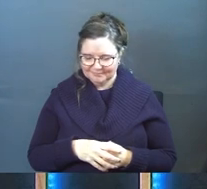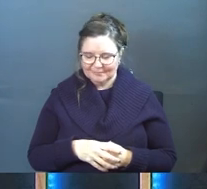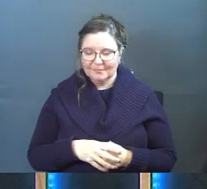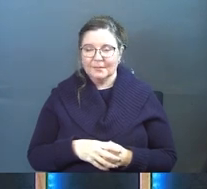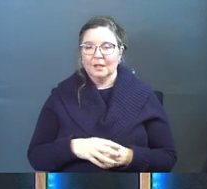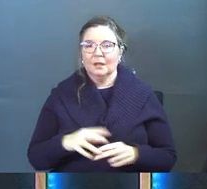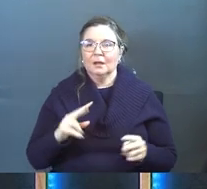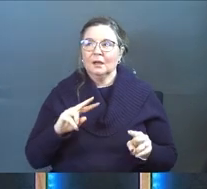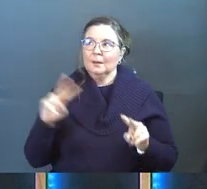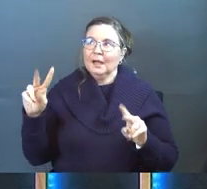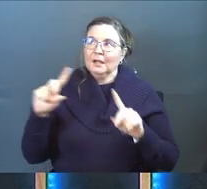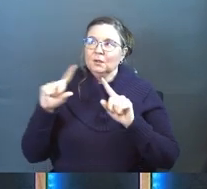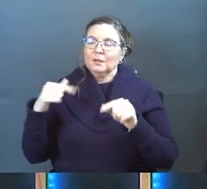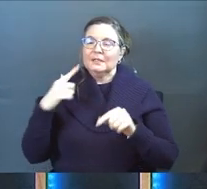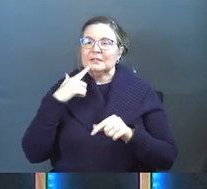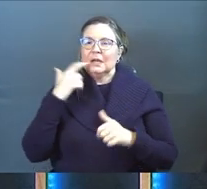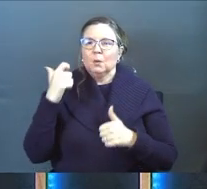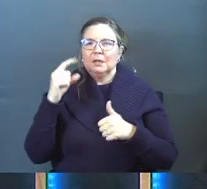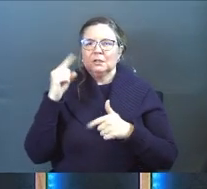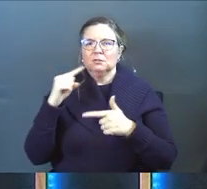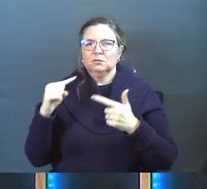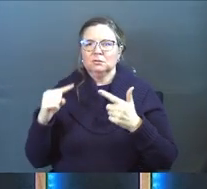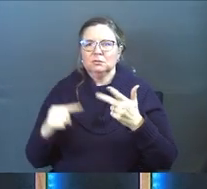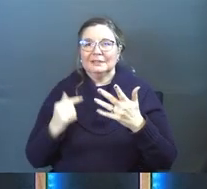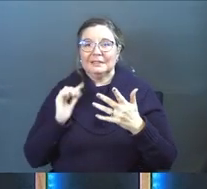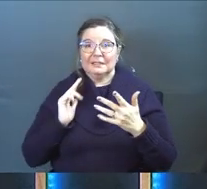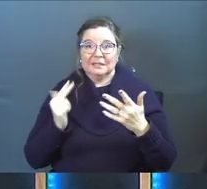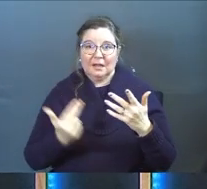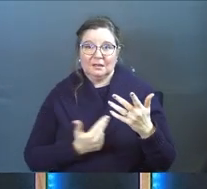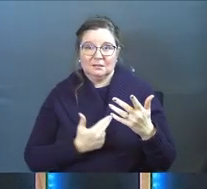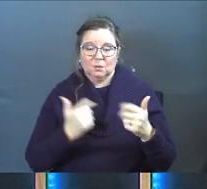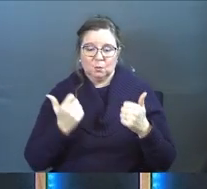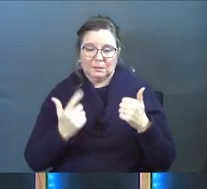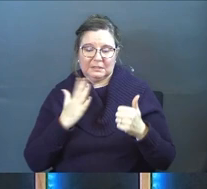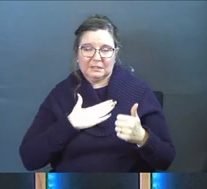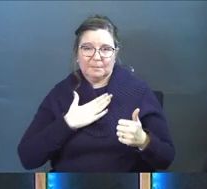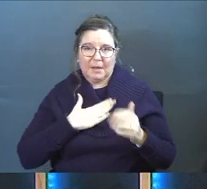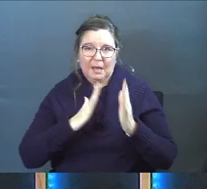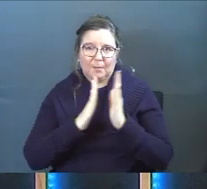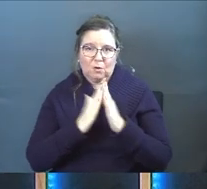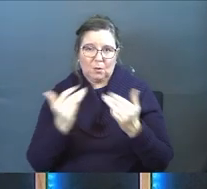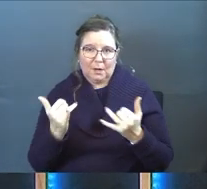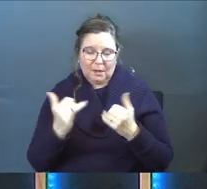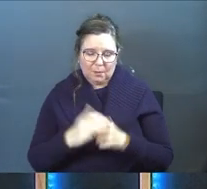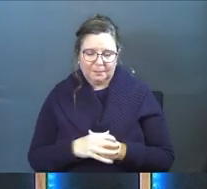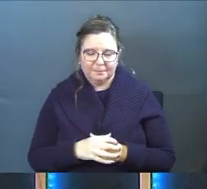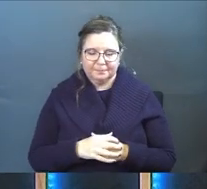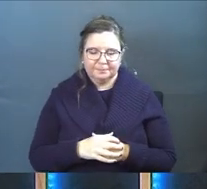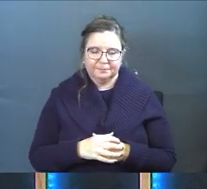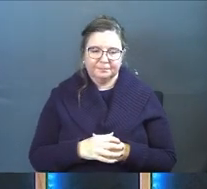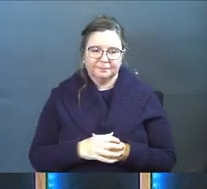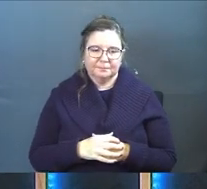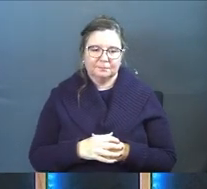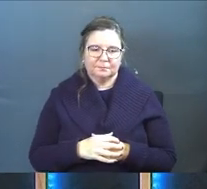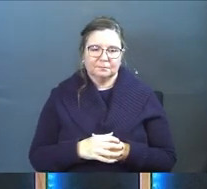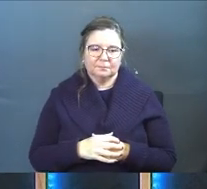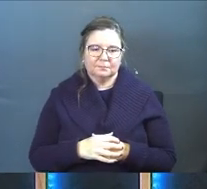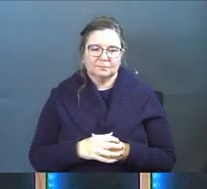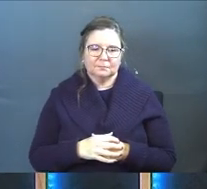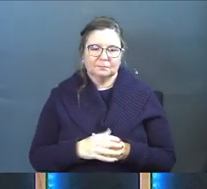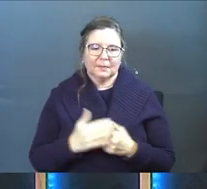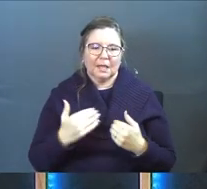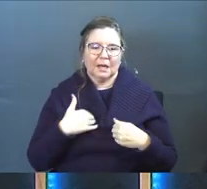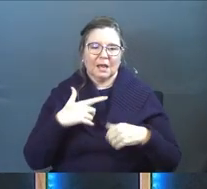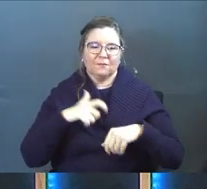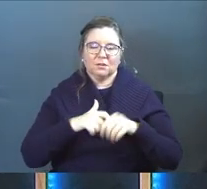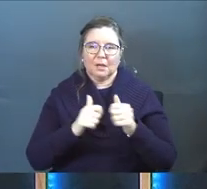But glance at the screen, say, God, which of these is us? Which of these is my prayer right now? and